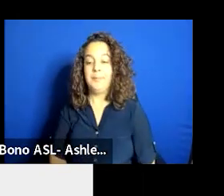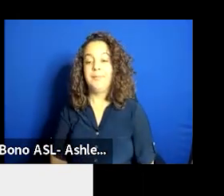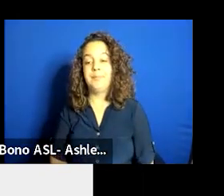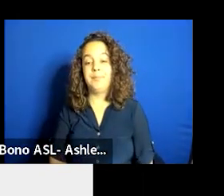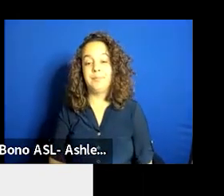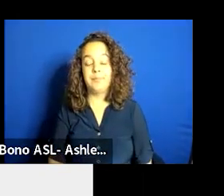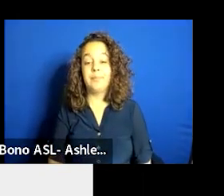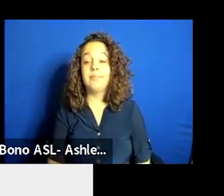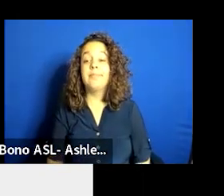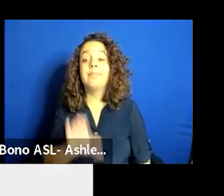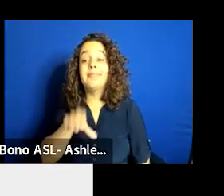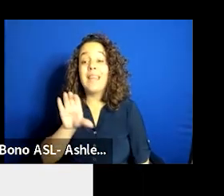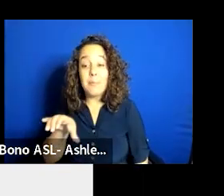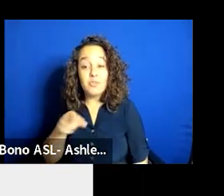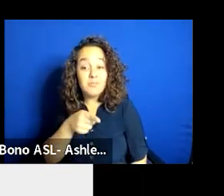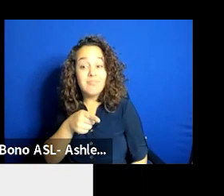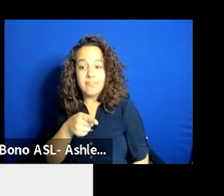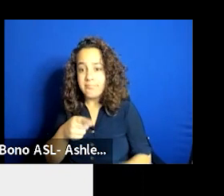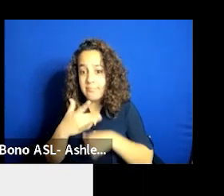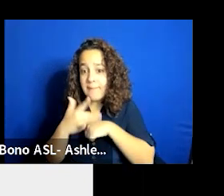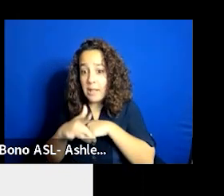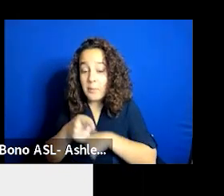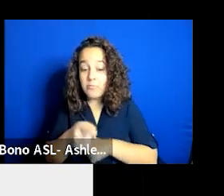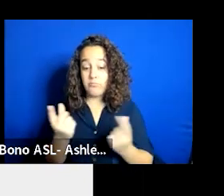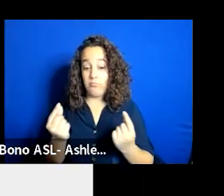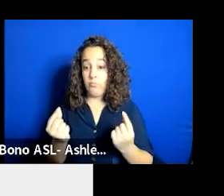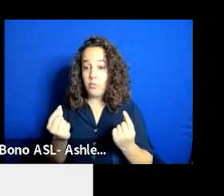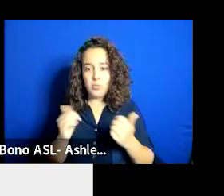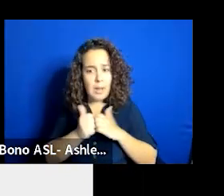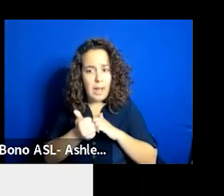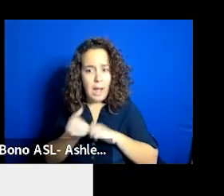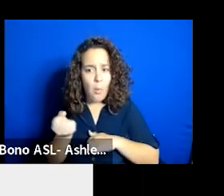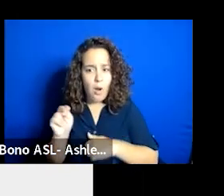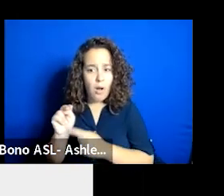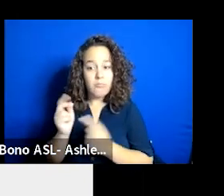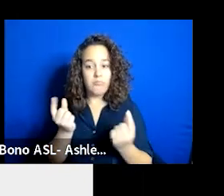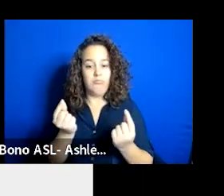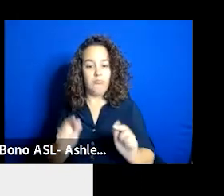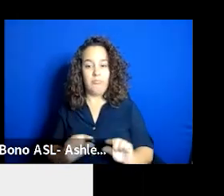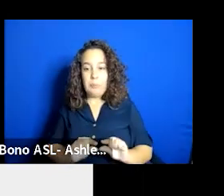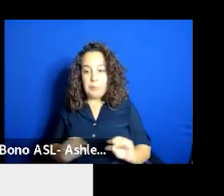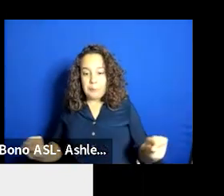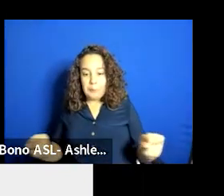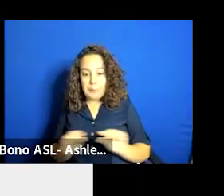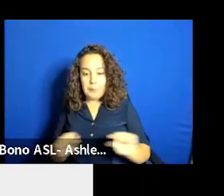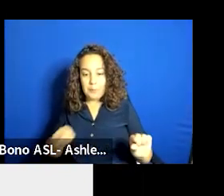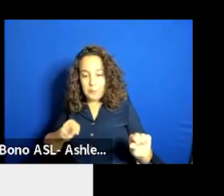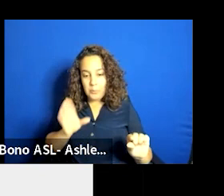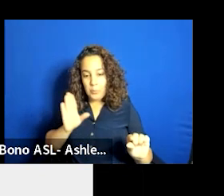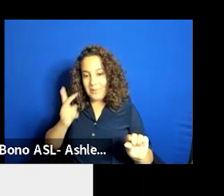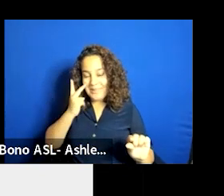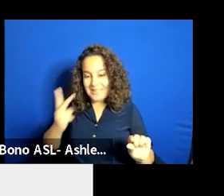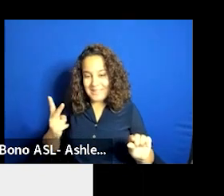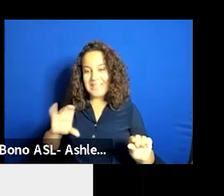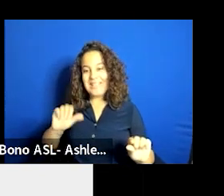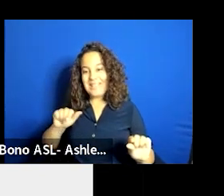Closed captioning is available. You can turn this on by clicking the closed captioning icon at the bottom of your Zoom screen. We